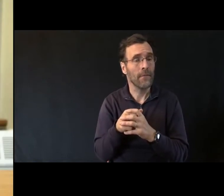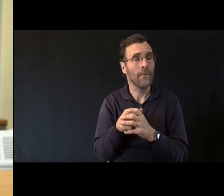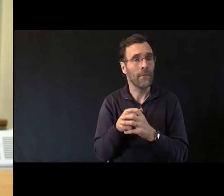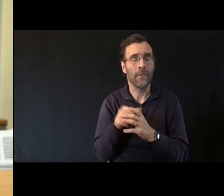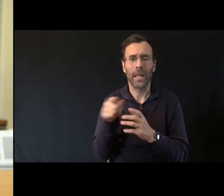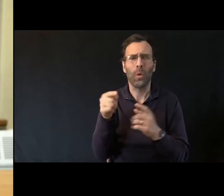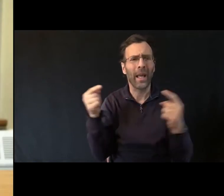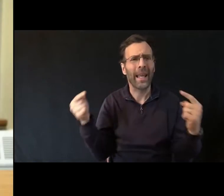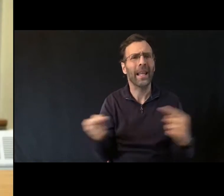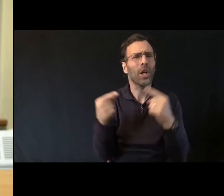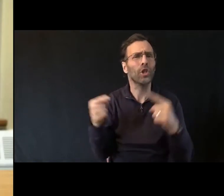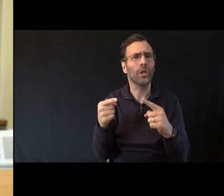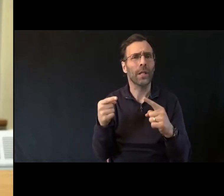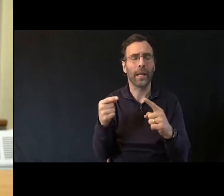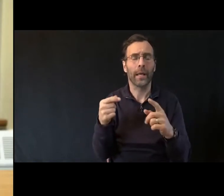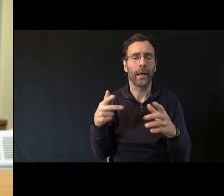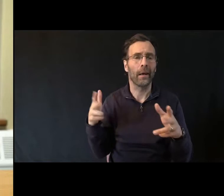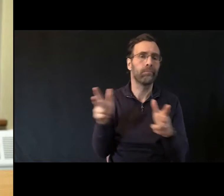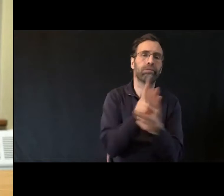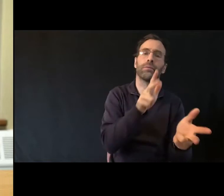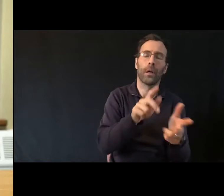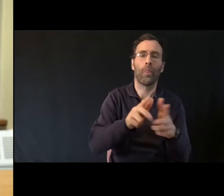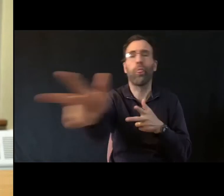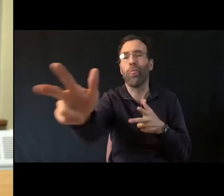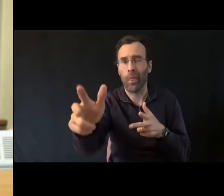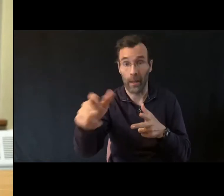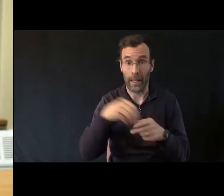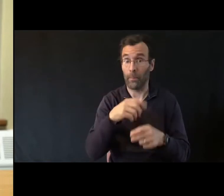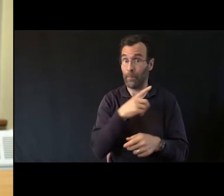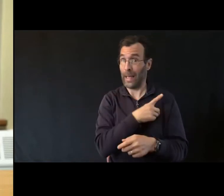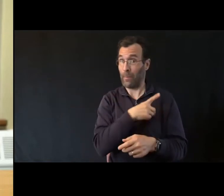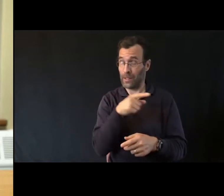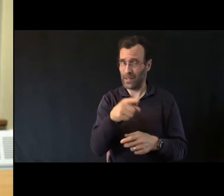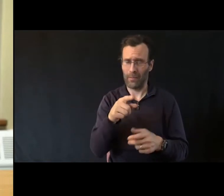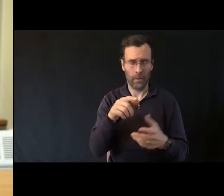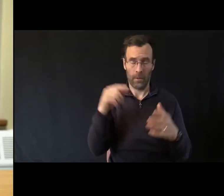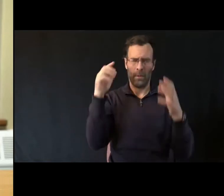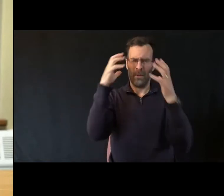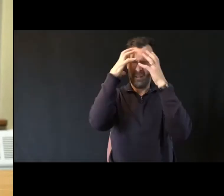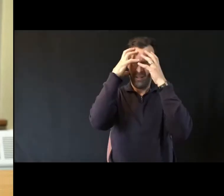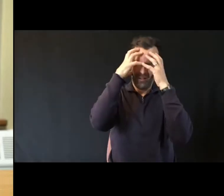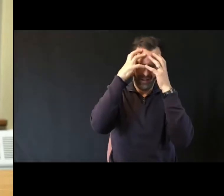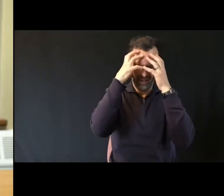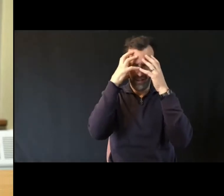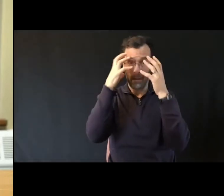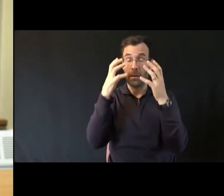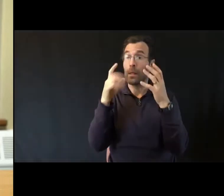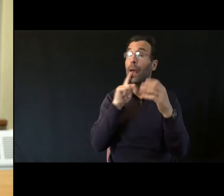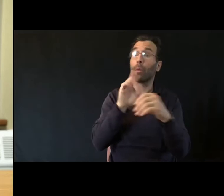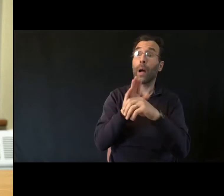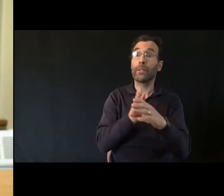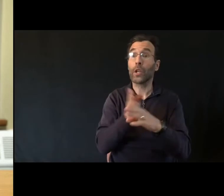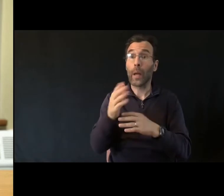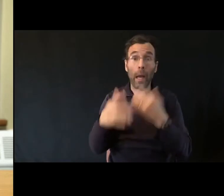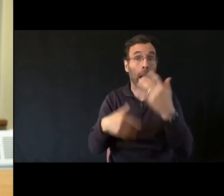injured in a hit and run accident in Minneapolis. And he was, had a promising career that